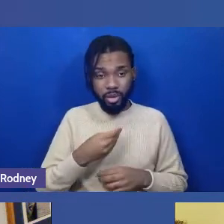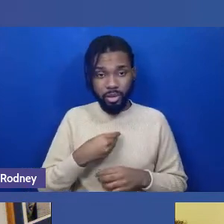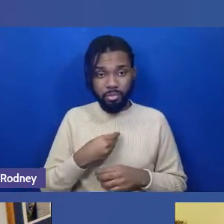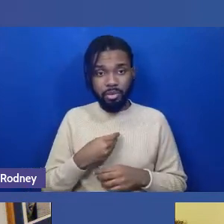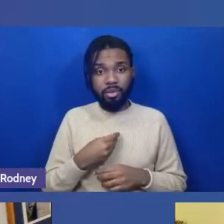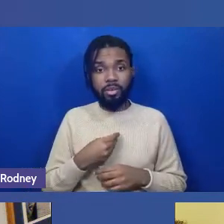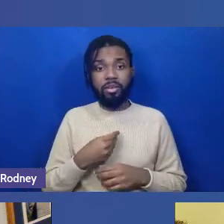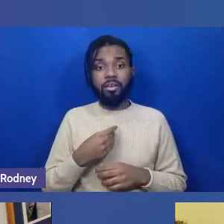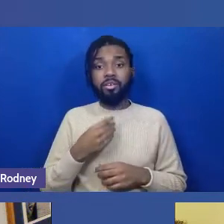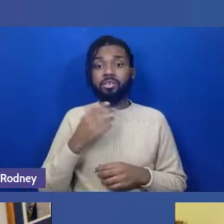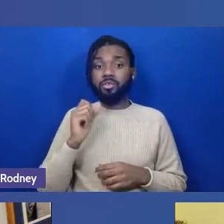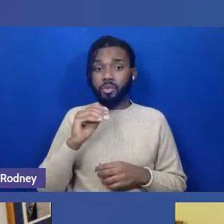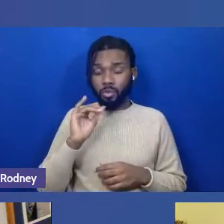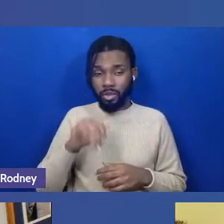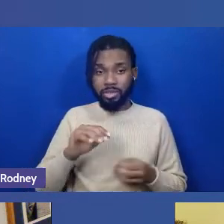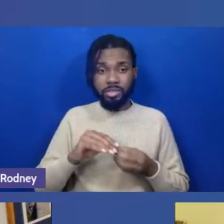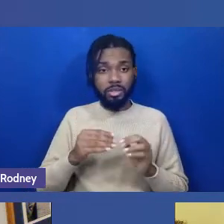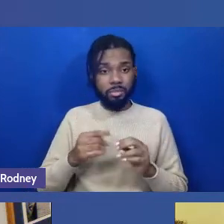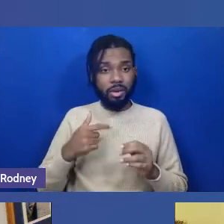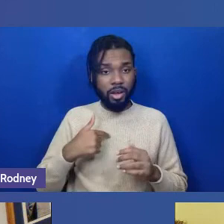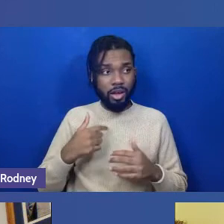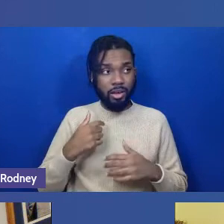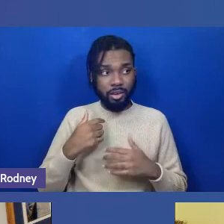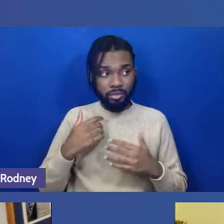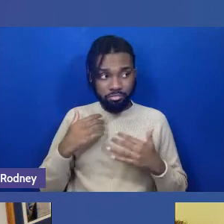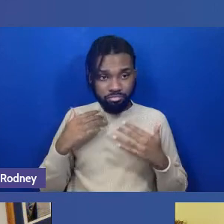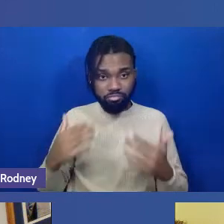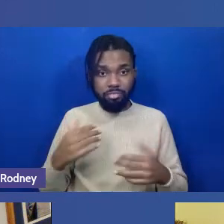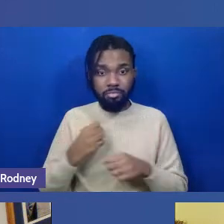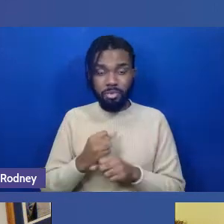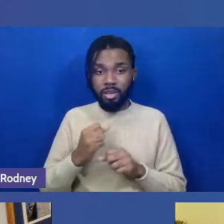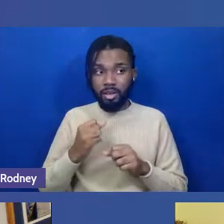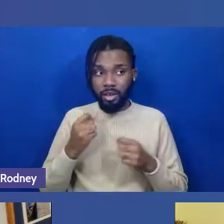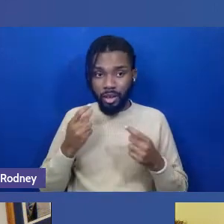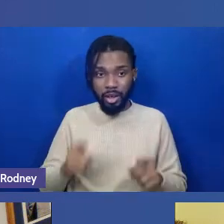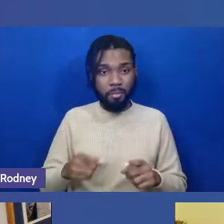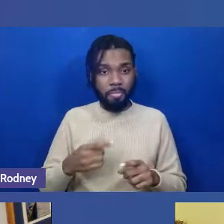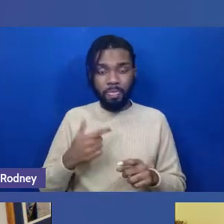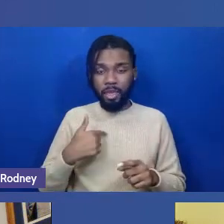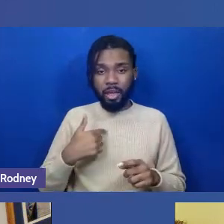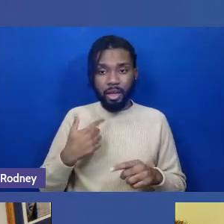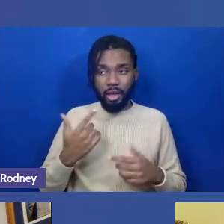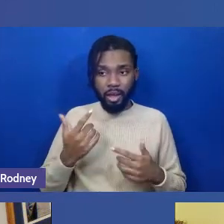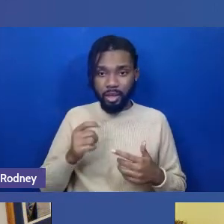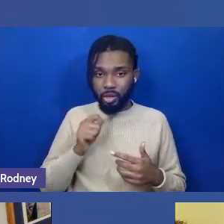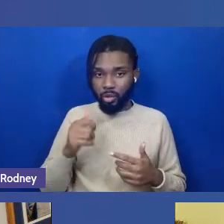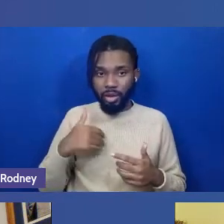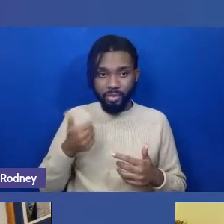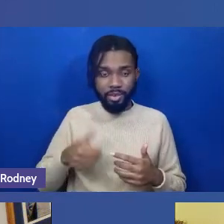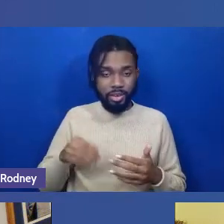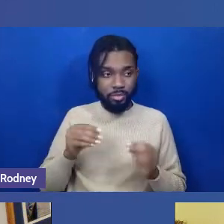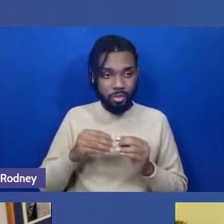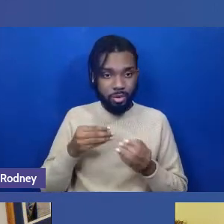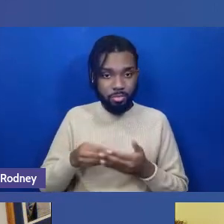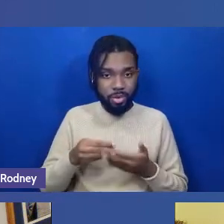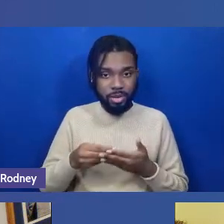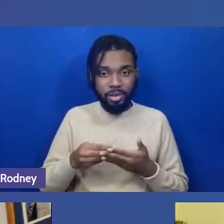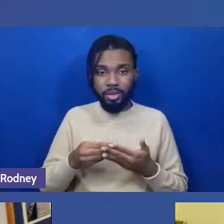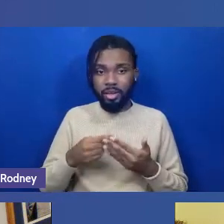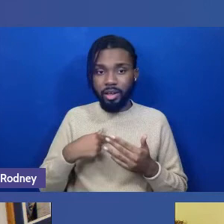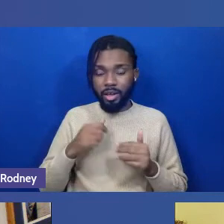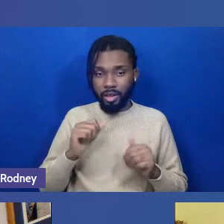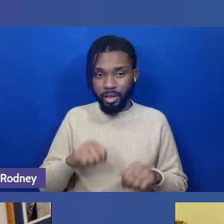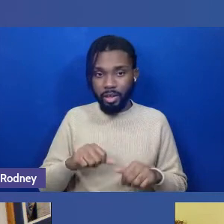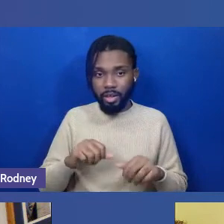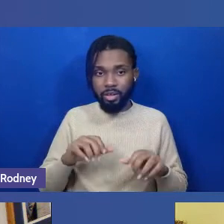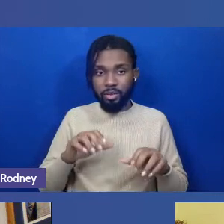So that's the number I made happen. And I don't have more to work with. And Ronnie came back and said, this is the